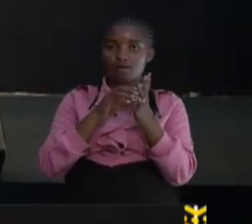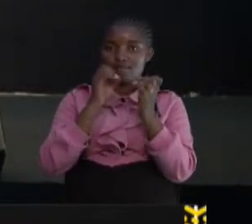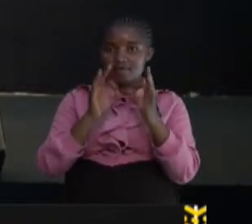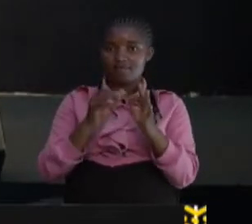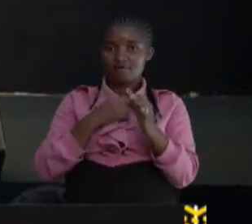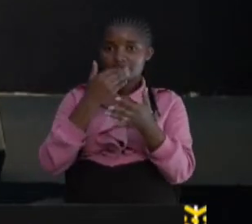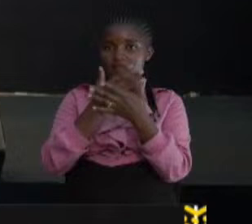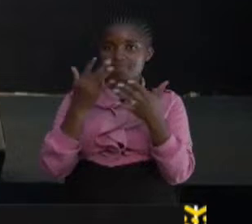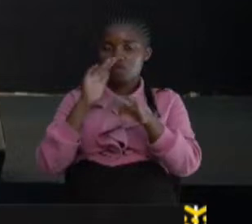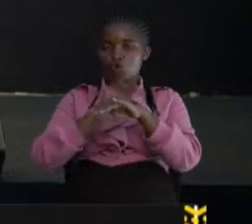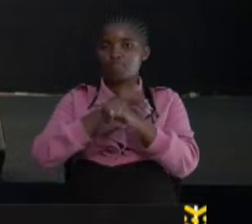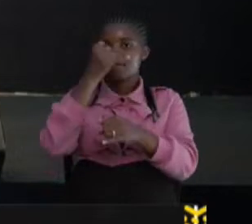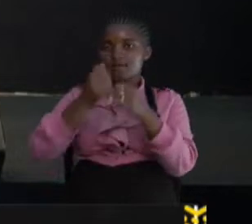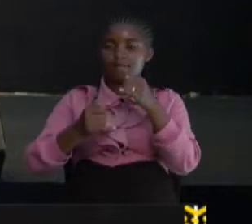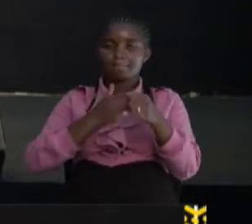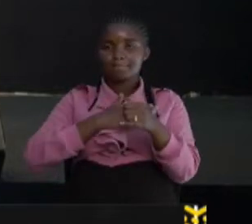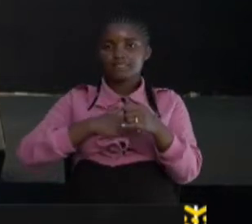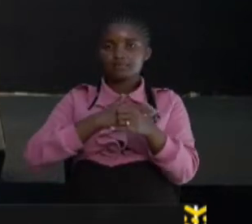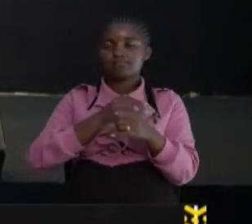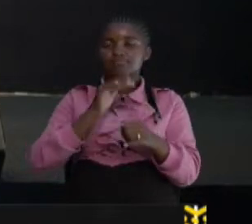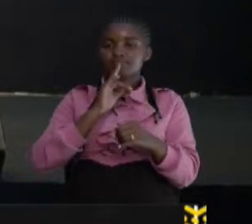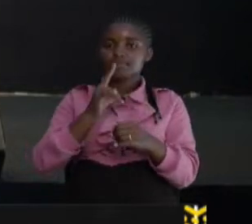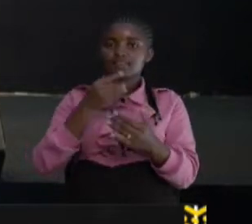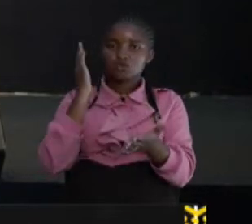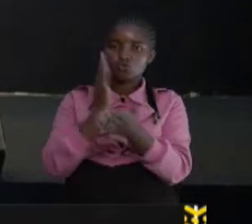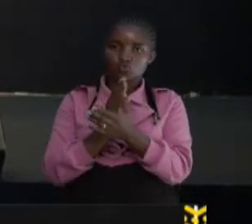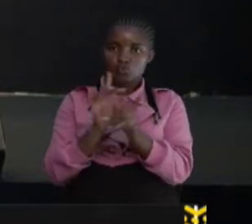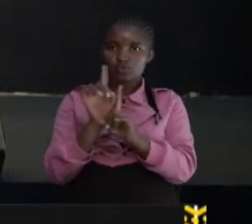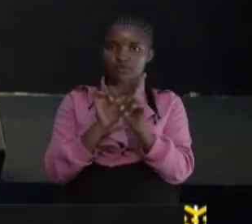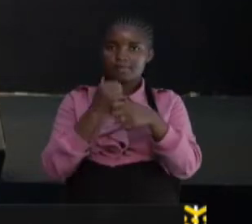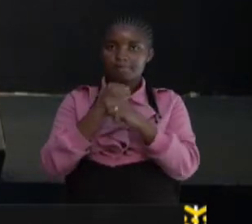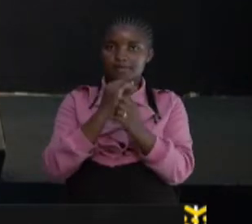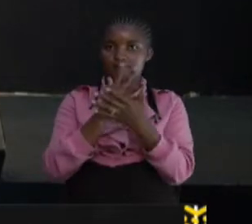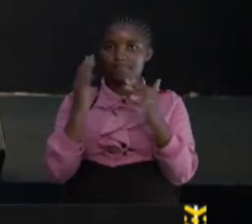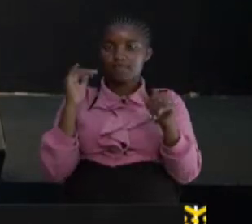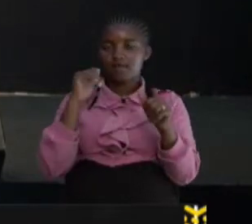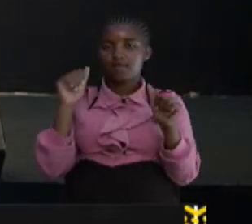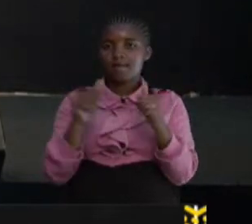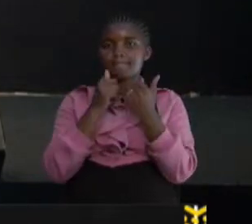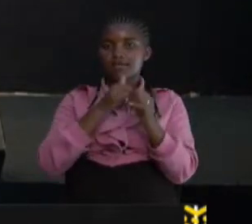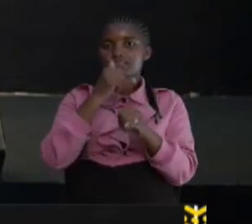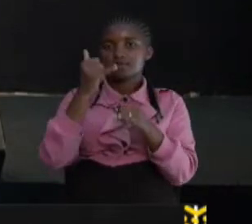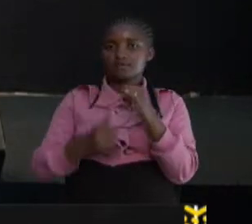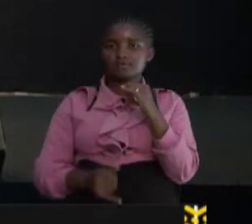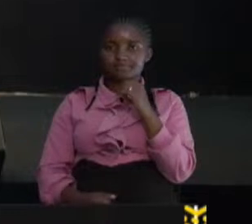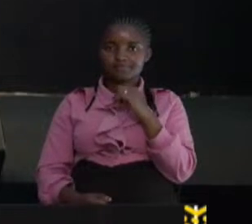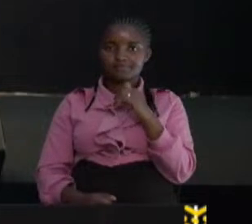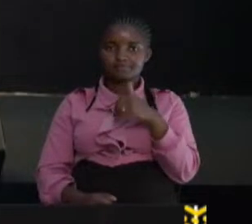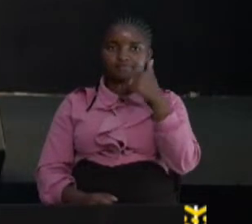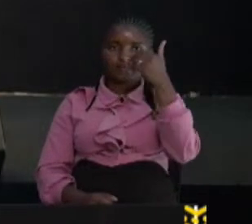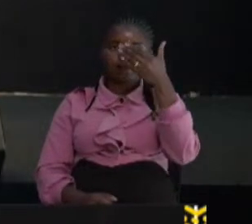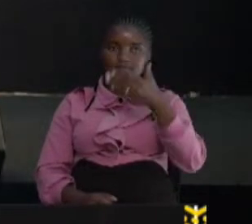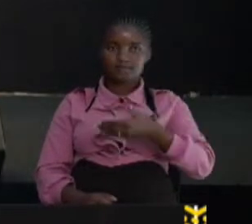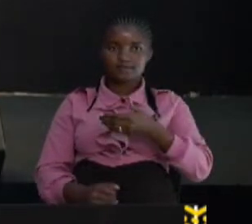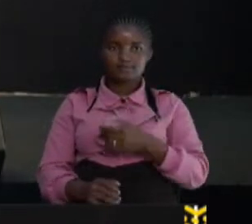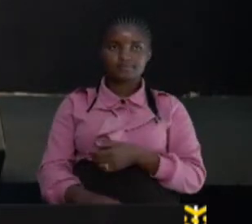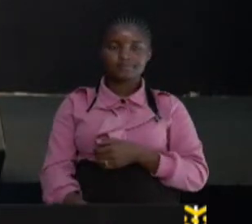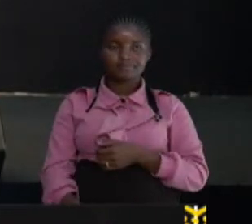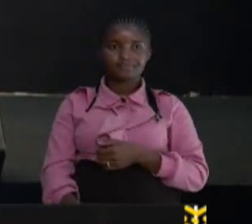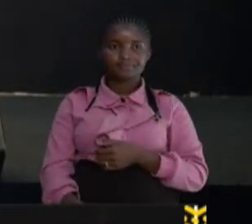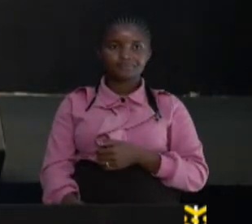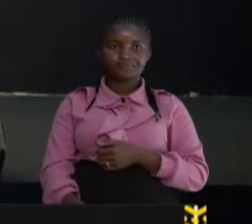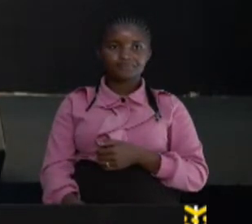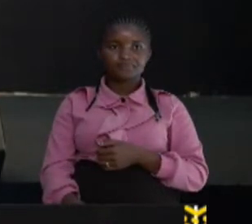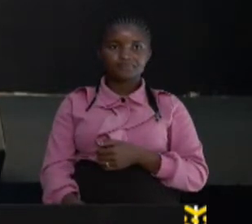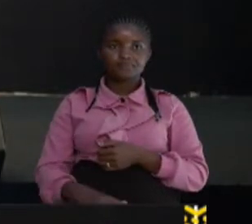at the end, be truthful and make something happen at the end. All right? Next slide.